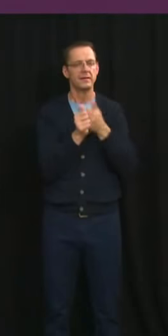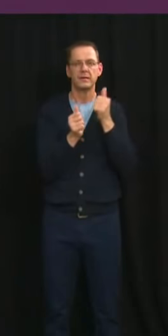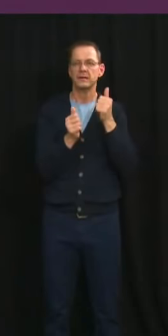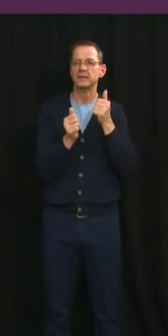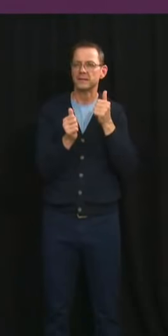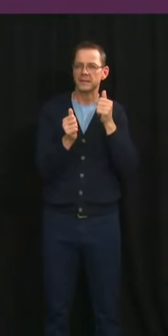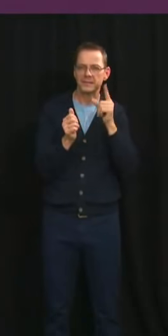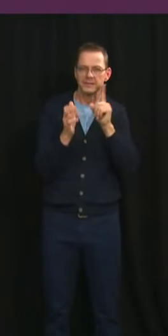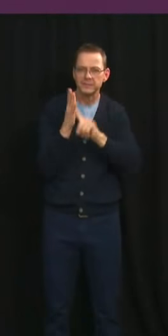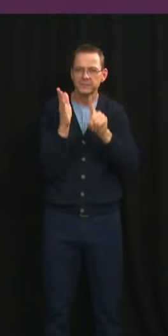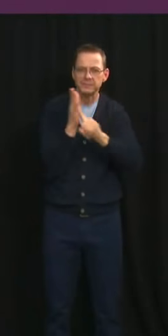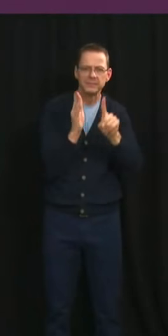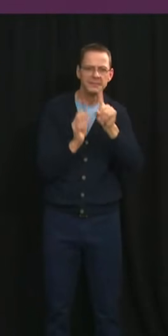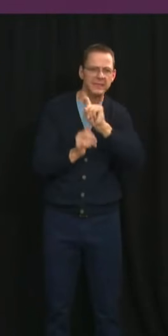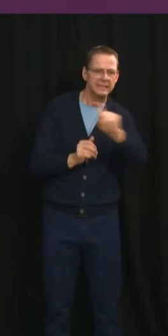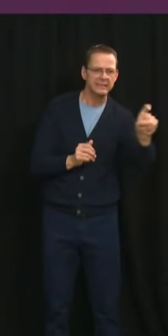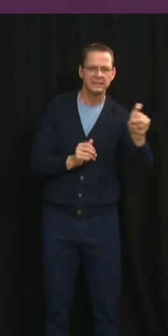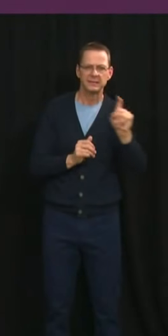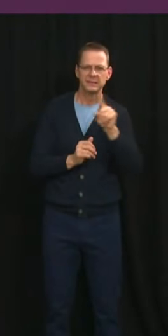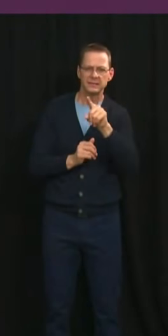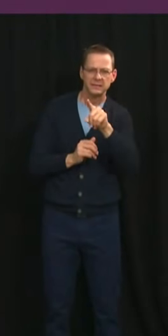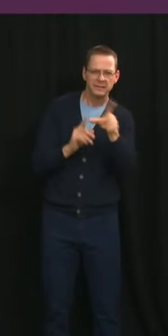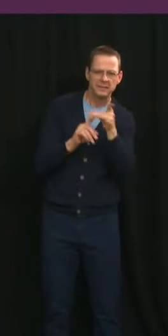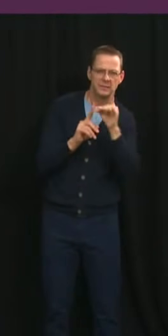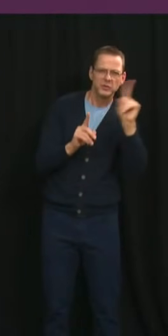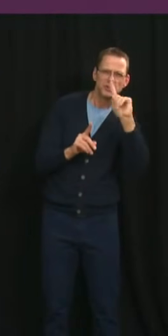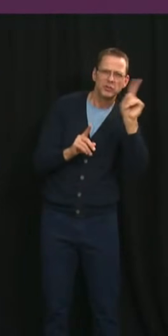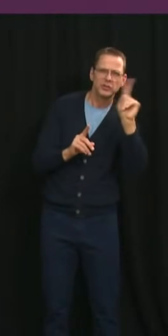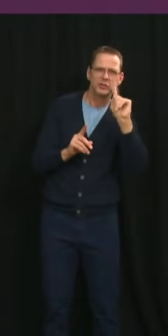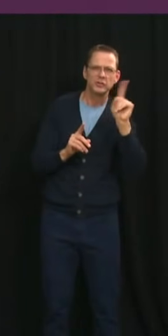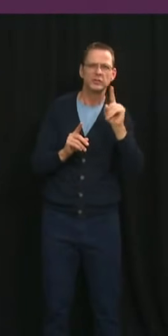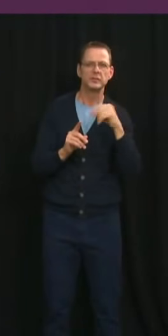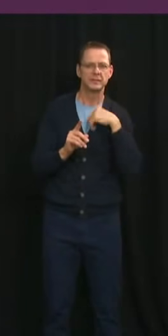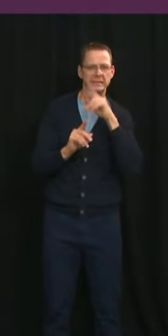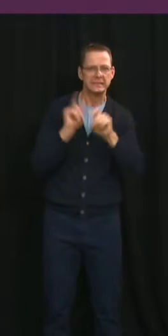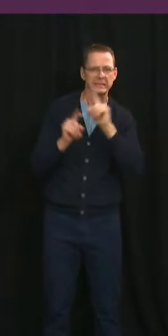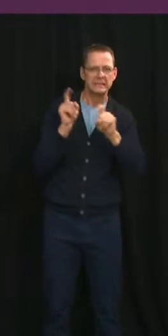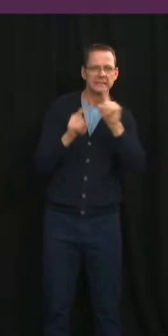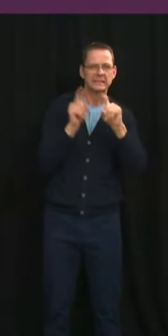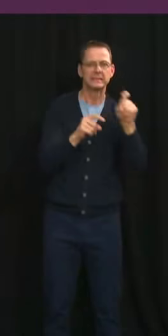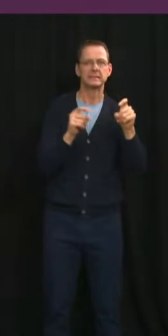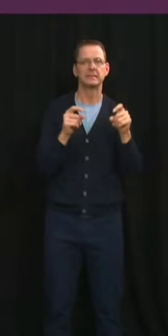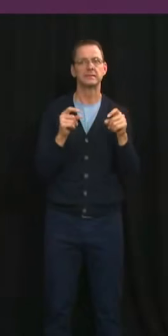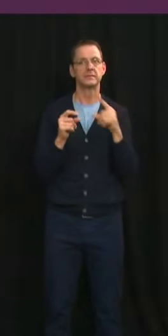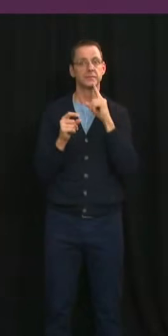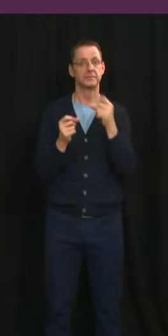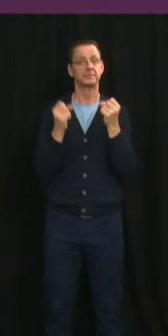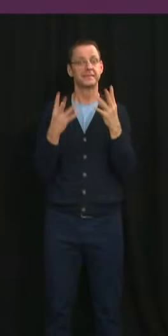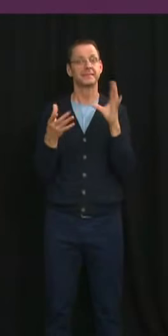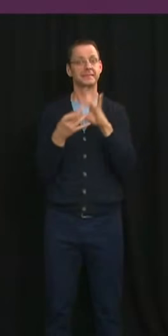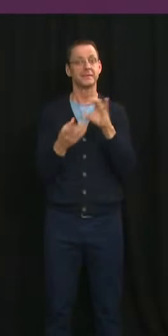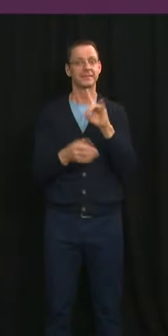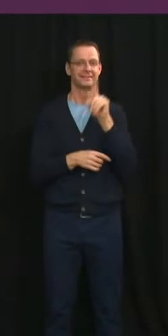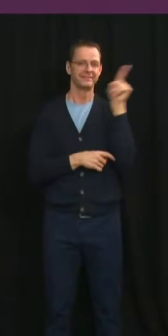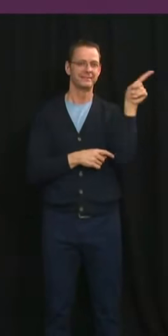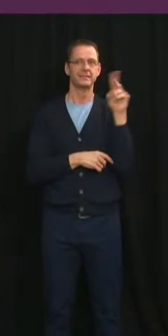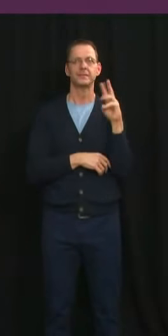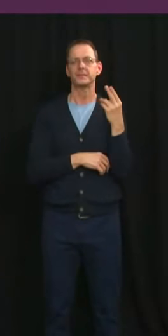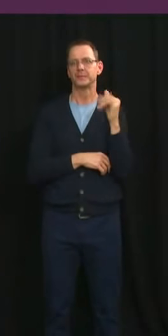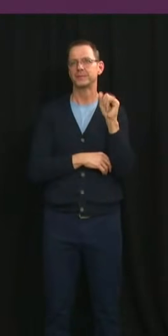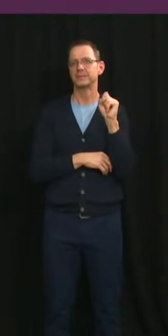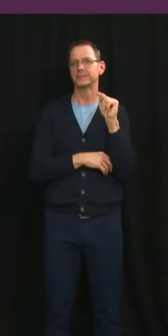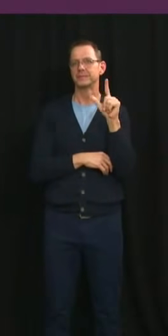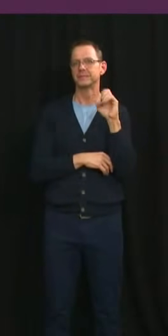of them back to Whistler or to other ski destinations. And so that's something that we are very aggressively following up